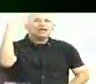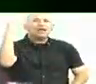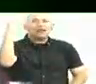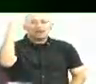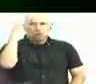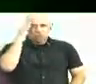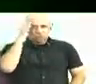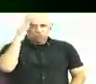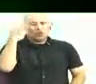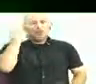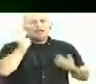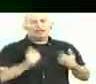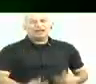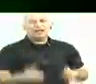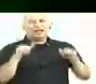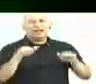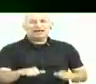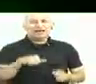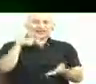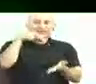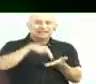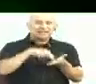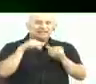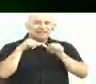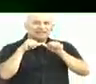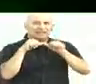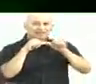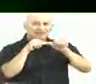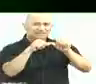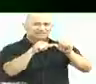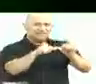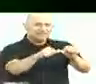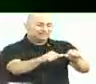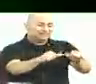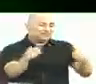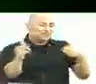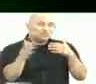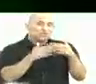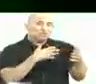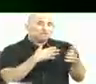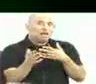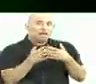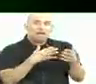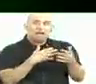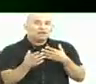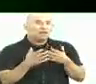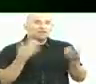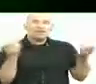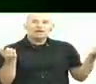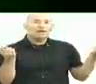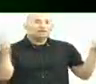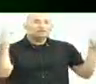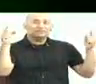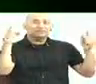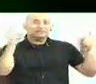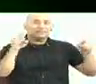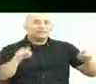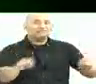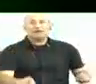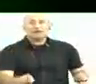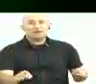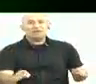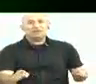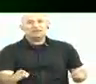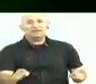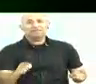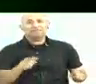know that I can stand. I know that I can stand. No matter what may come my way. No matter what may come